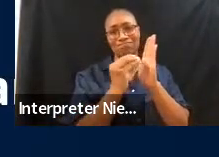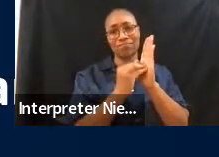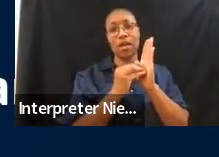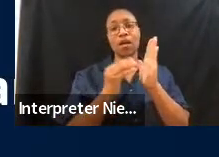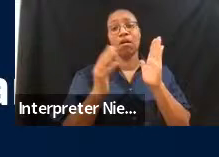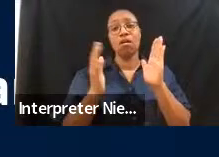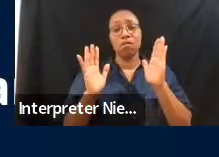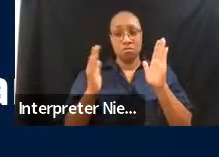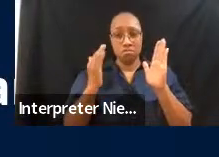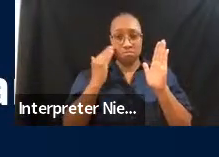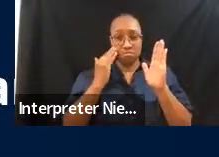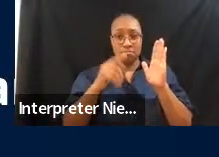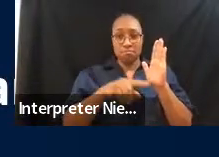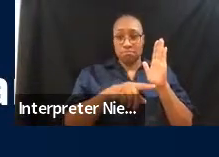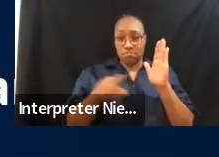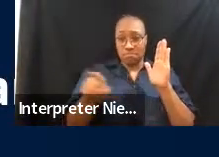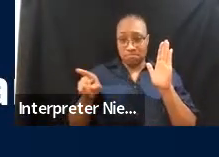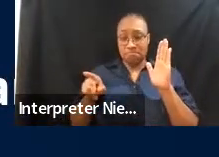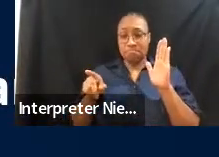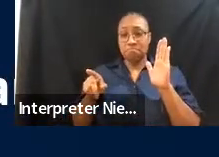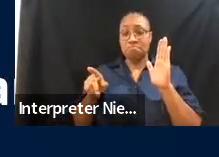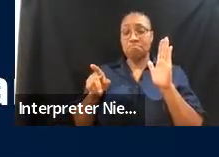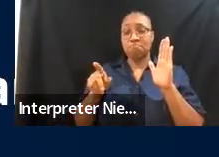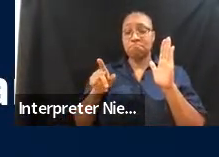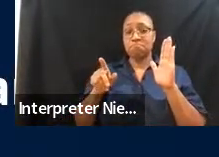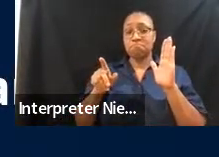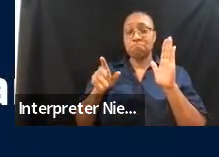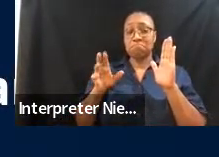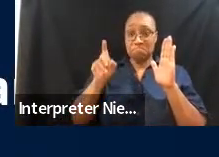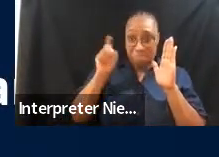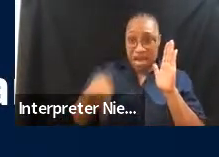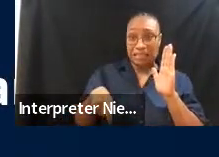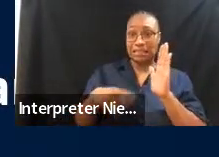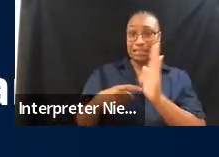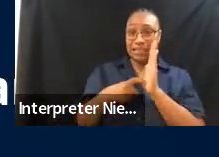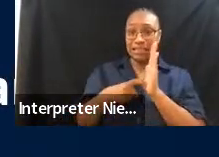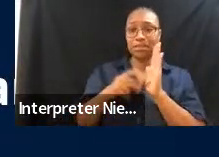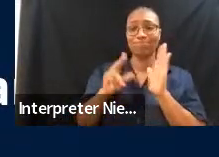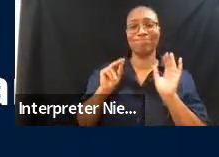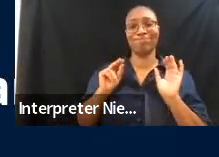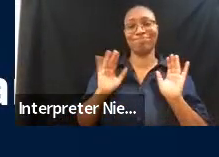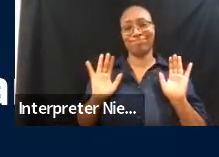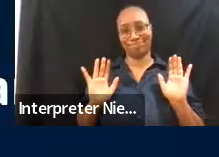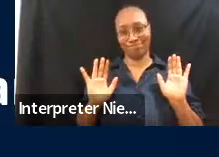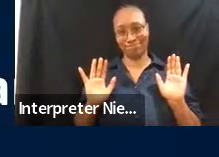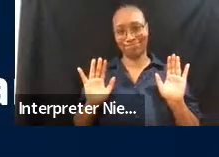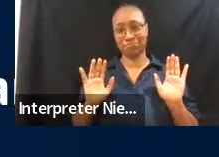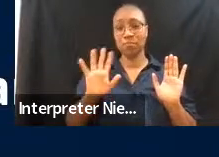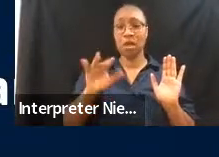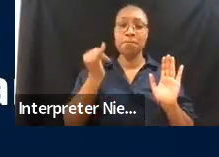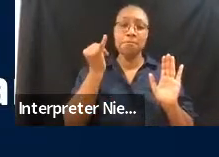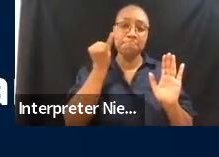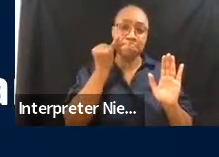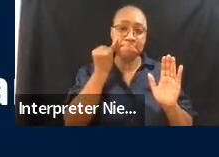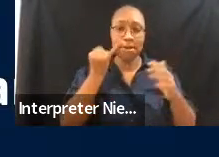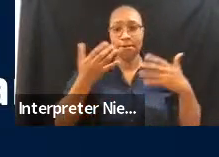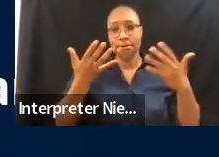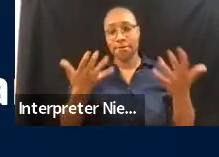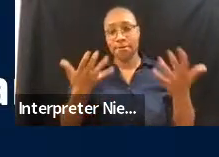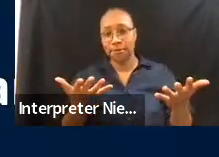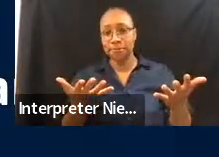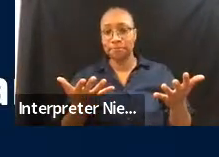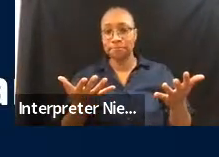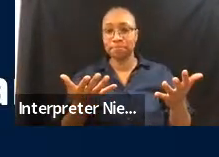MDE standards becomes mandatory only when an enforcing authority like the Department of Justice under the Americans